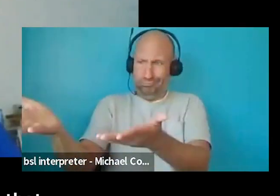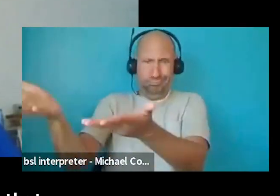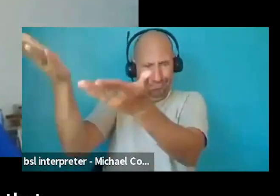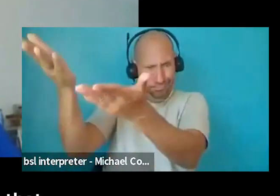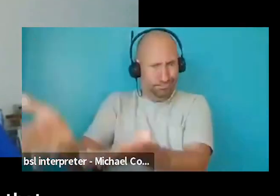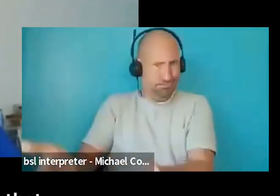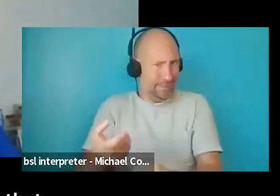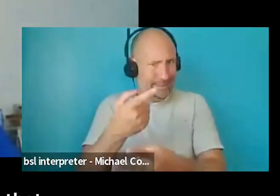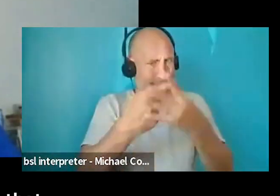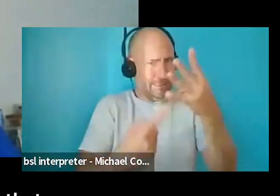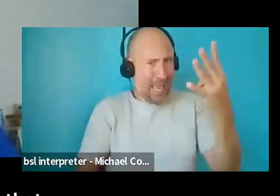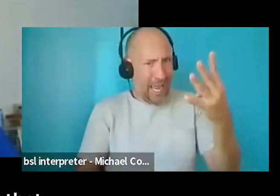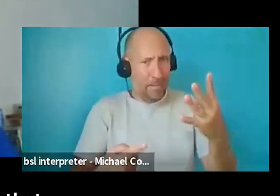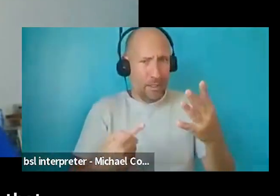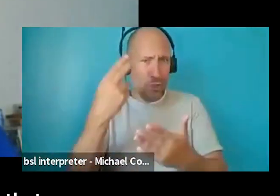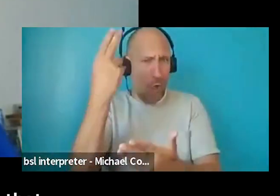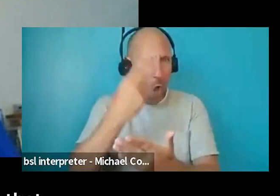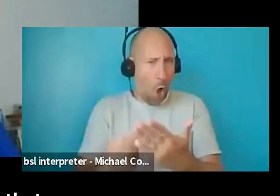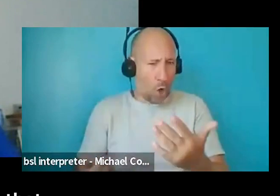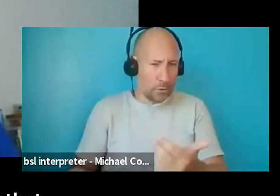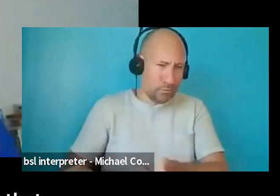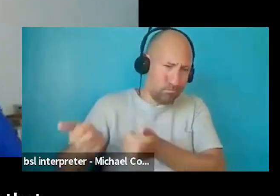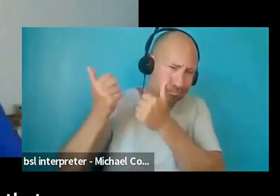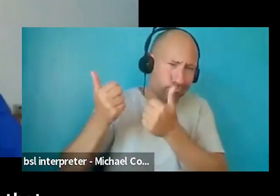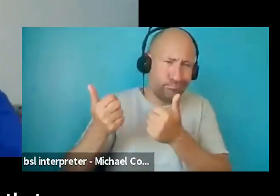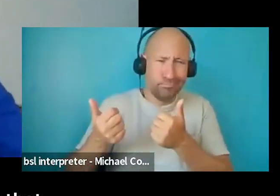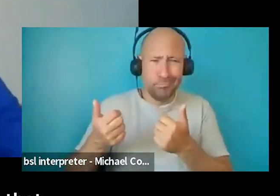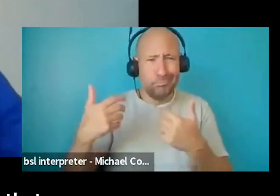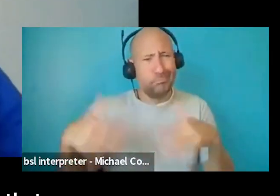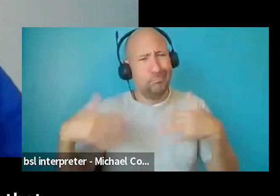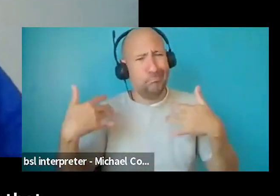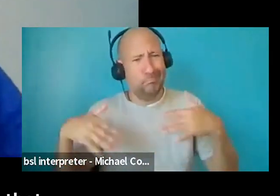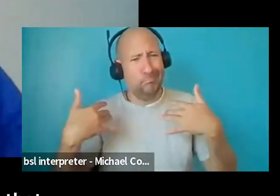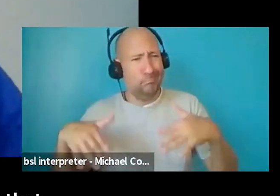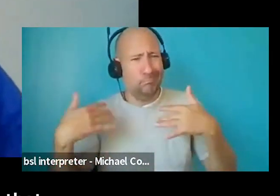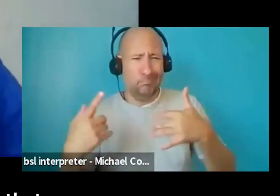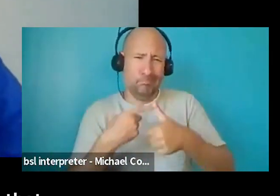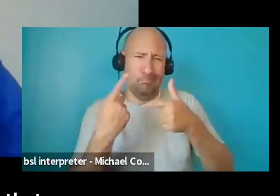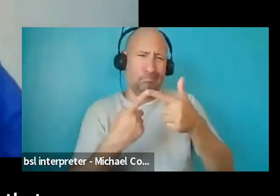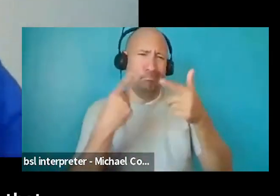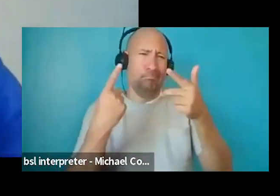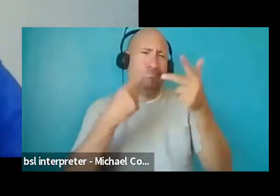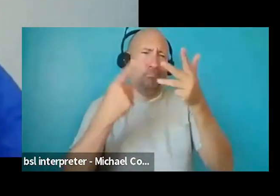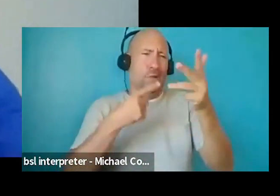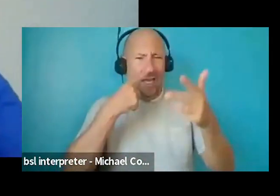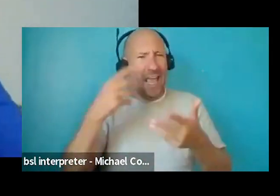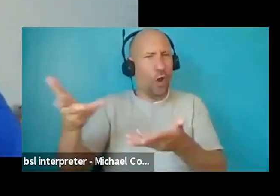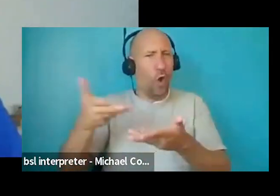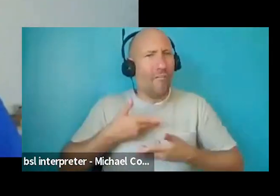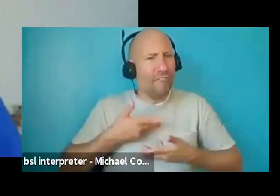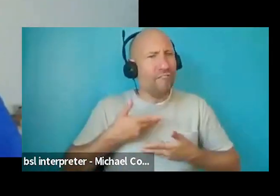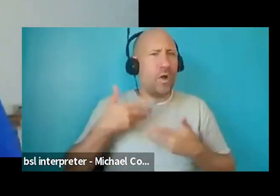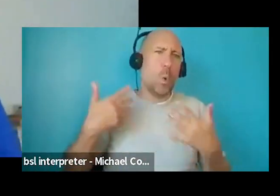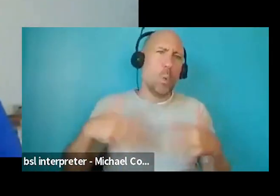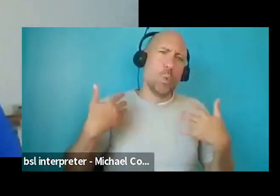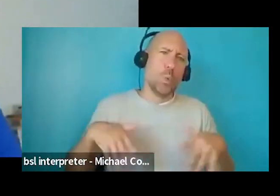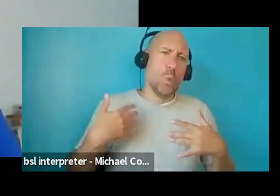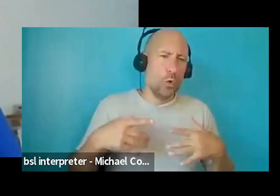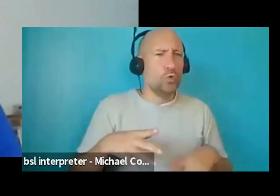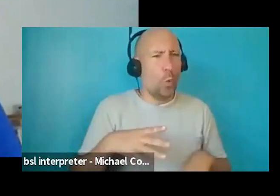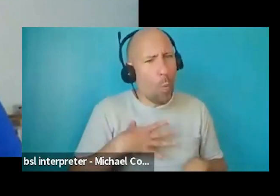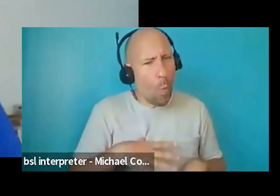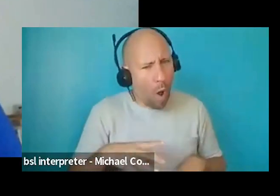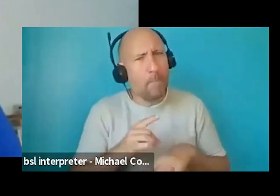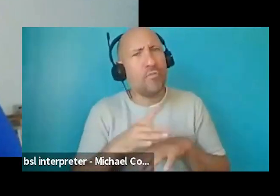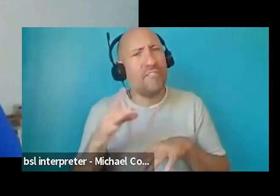competence and innovation and new aesthetics that disabled artists can bring onto the scene. So what we are looking for,